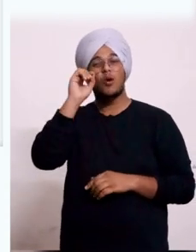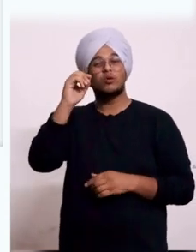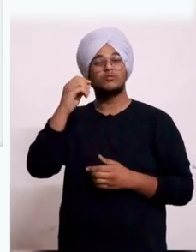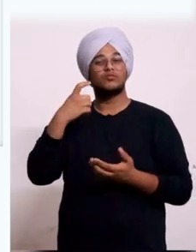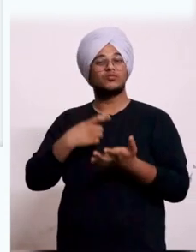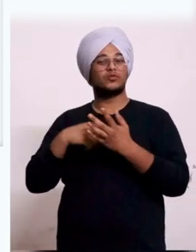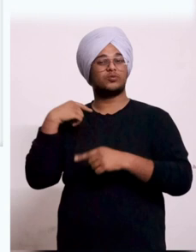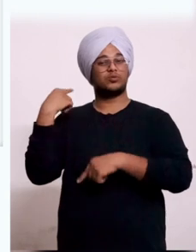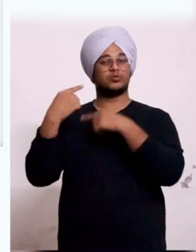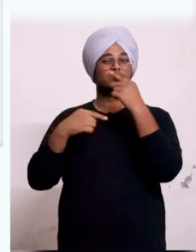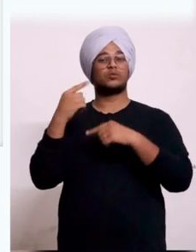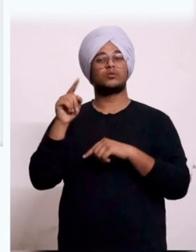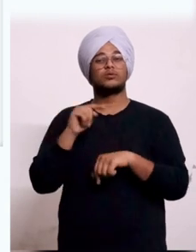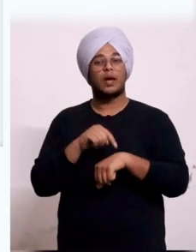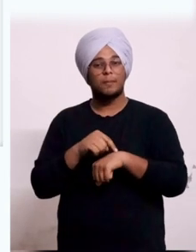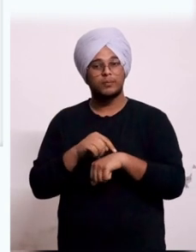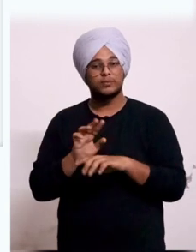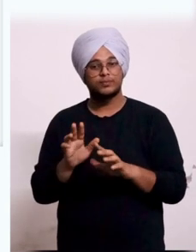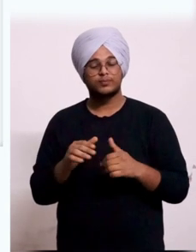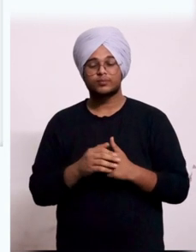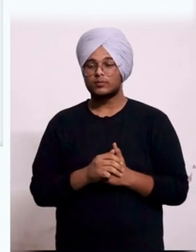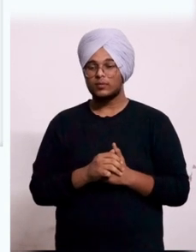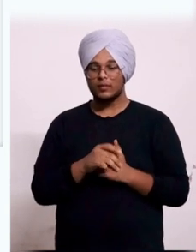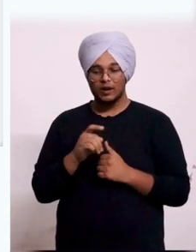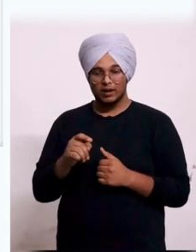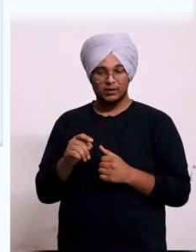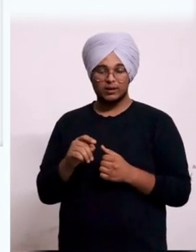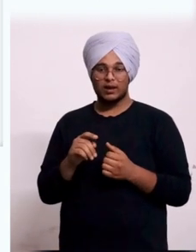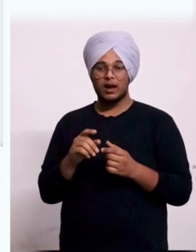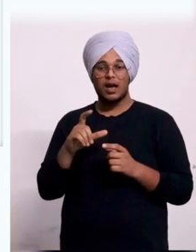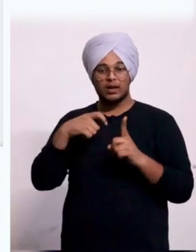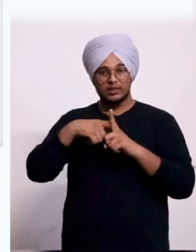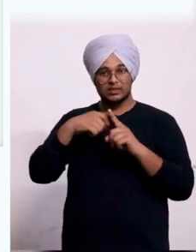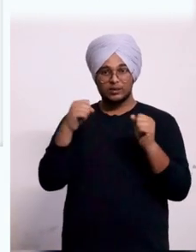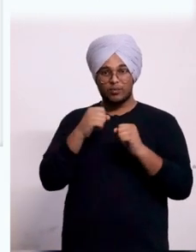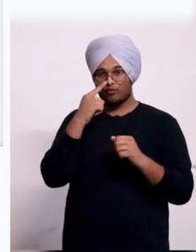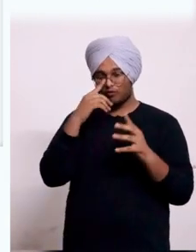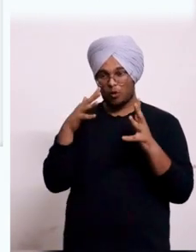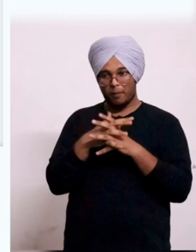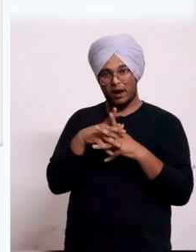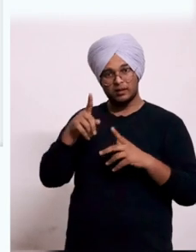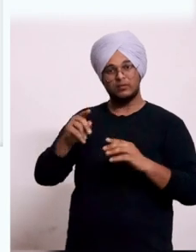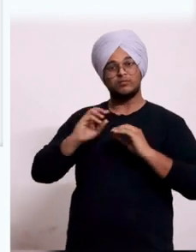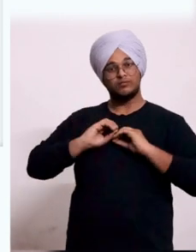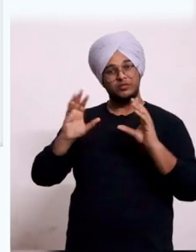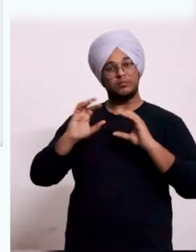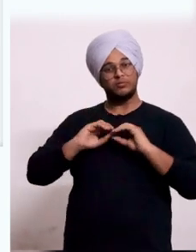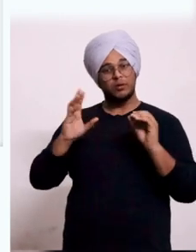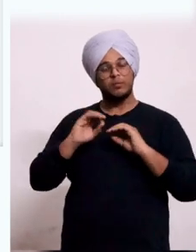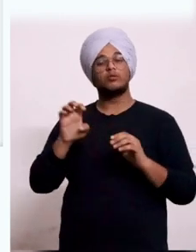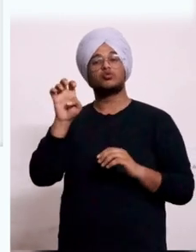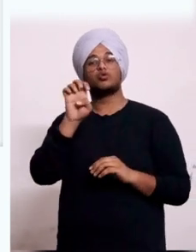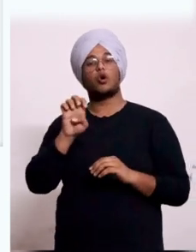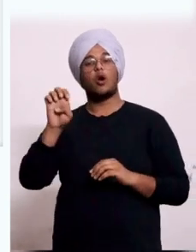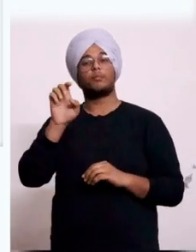woolen shawls like this one from the Cotsen collection that were woven in Kashmir and later exported in large quantities